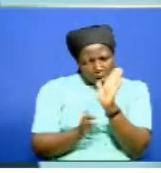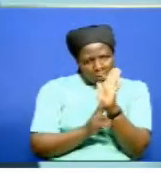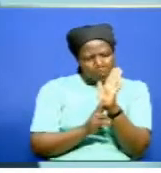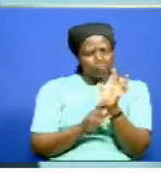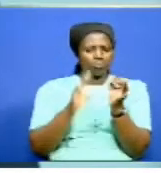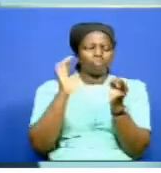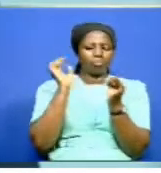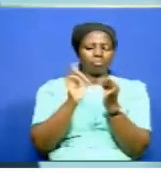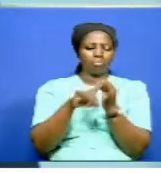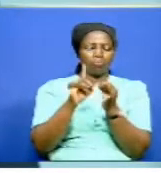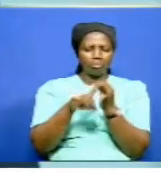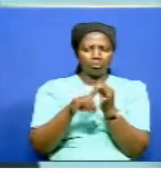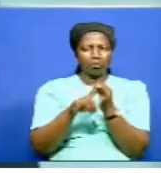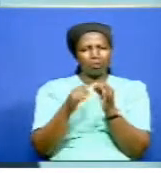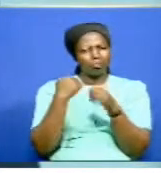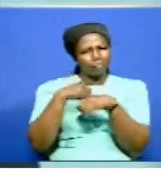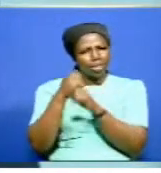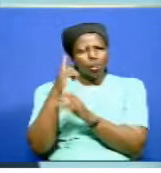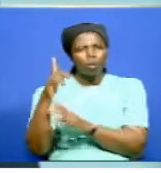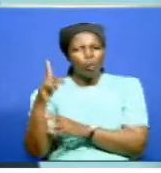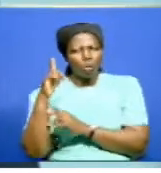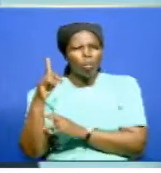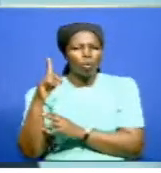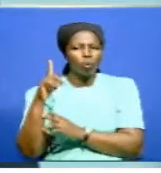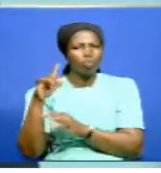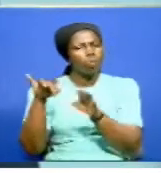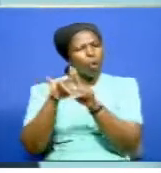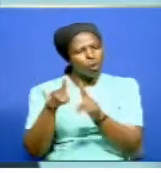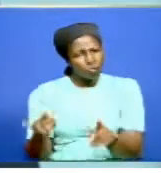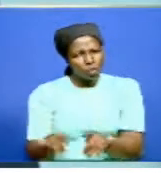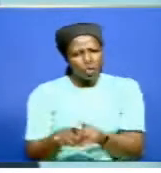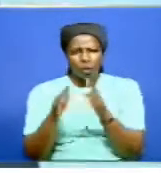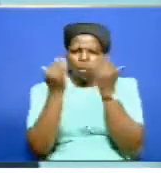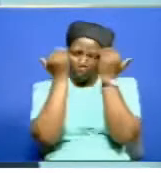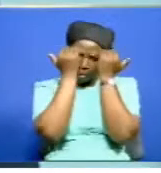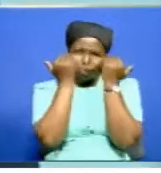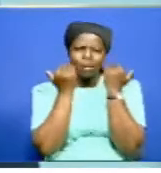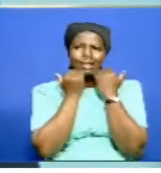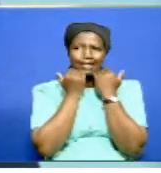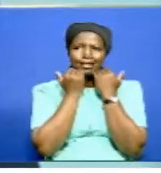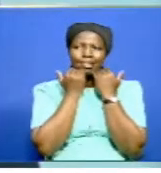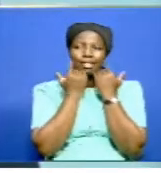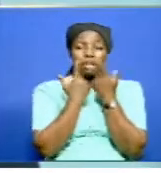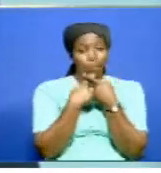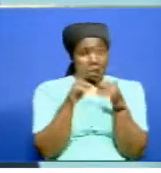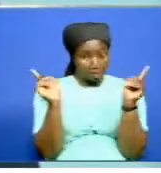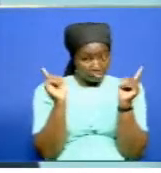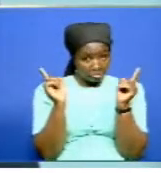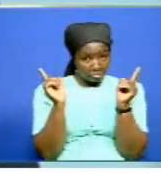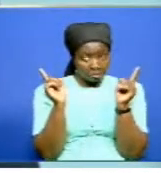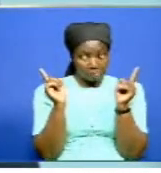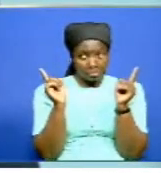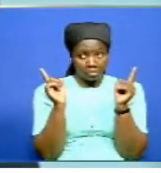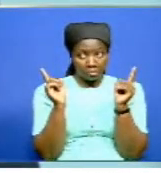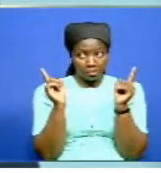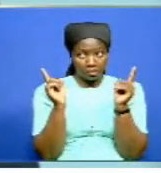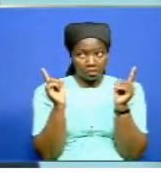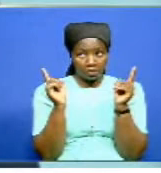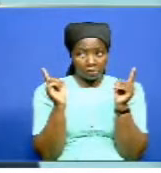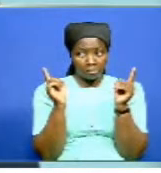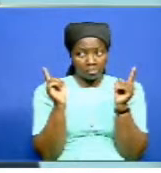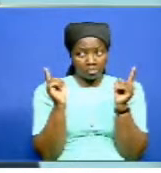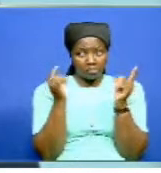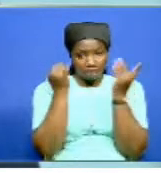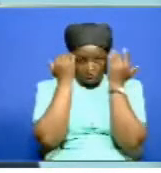to formulate laws, and even codes. But codes alone will